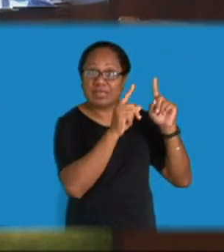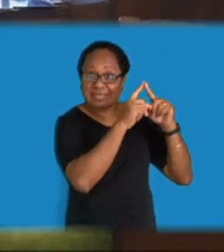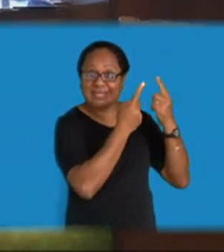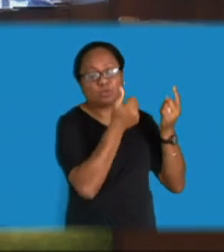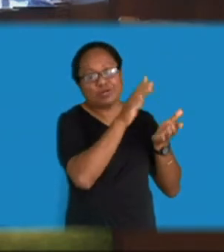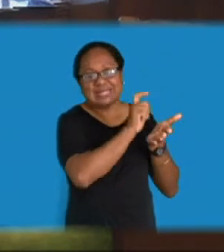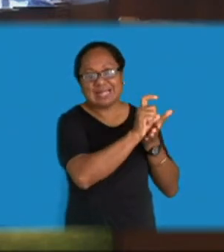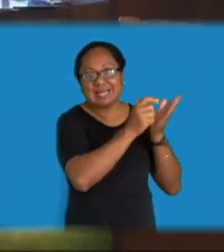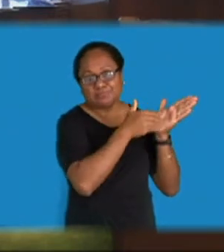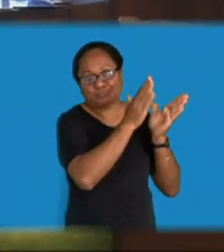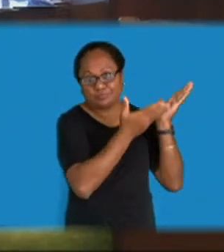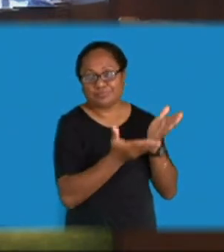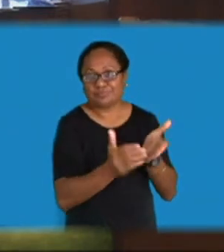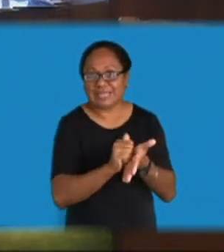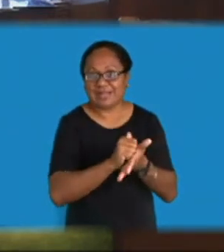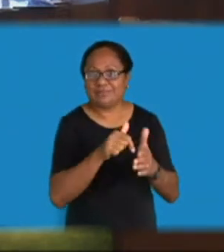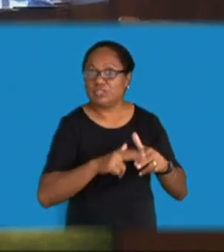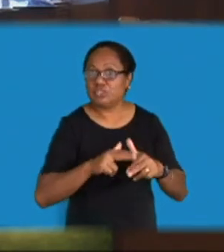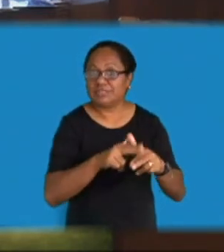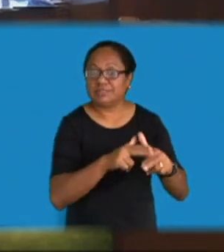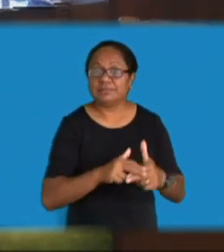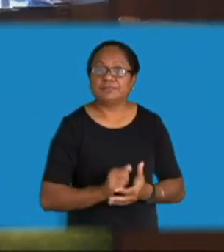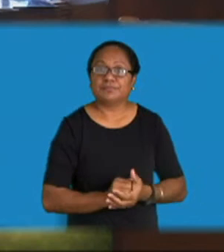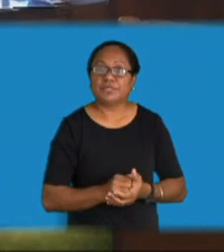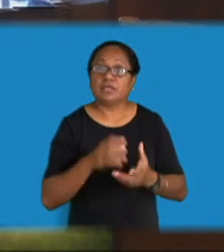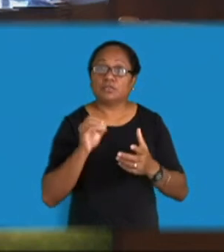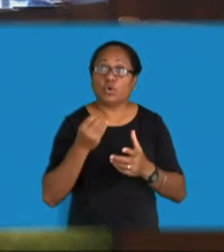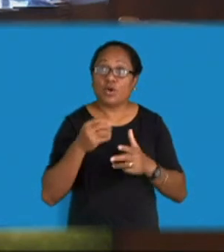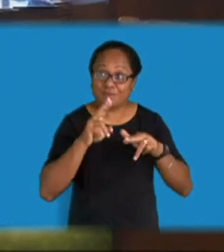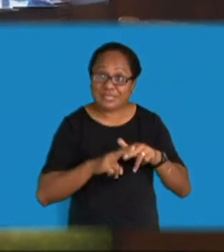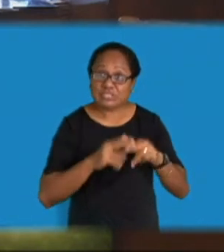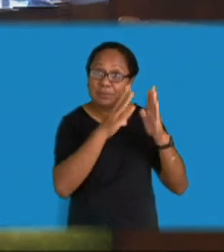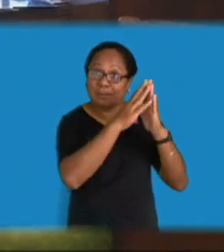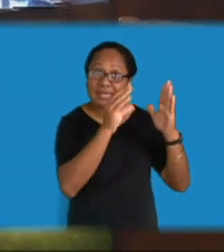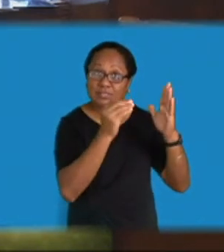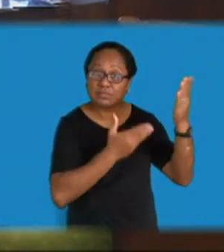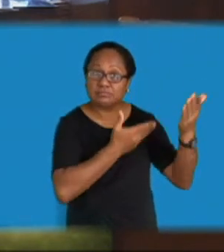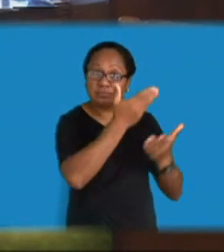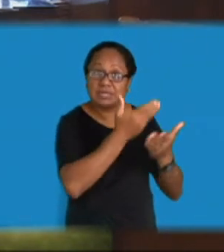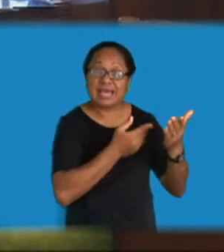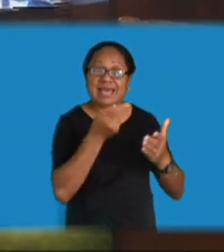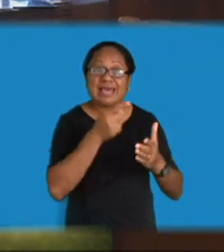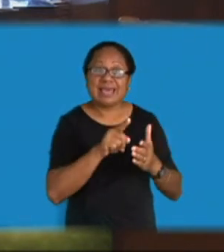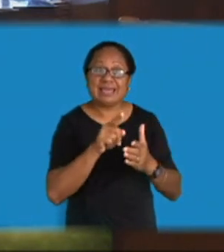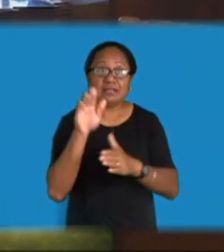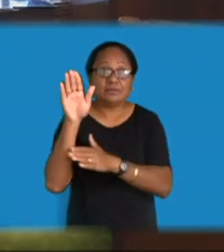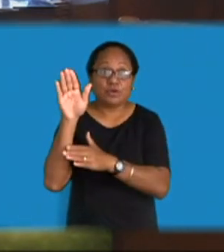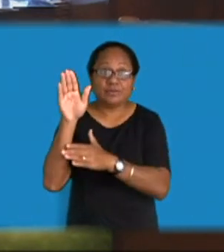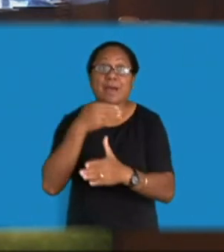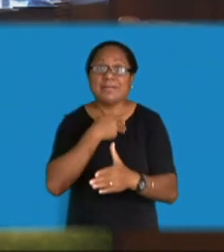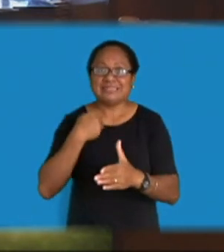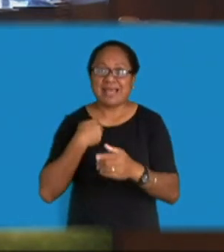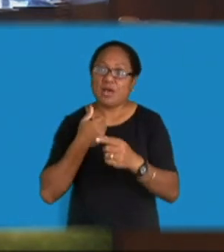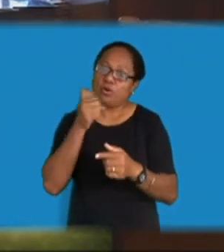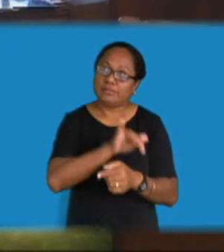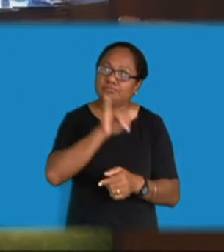information of the side of the House, Madam Speaker, Fiji and PNG senior trade and foreign affairs officials met in Port Moresby